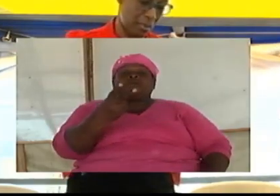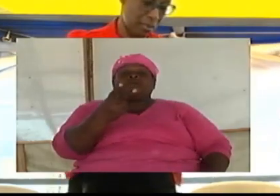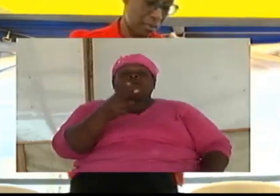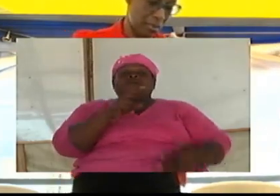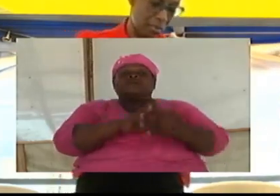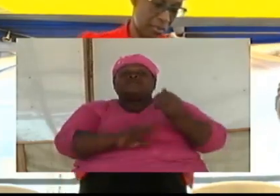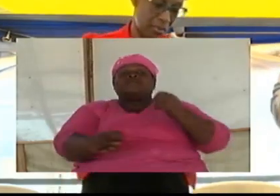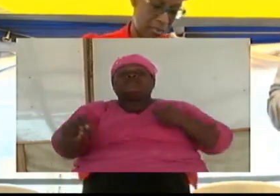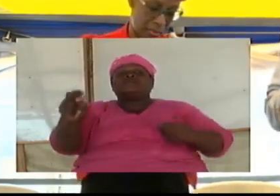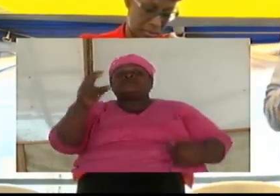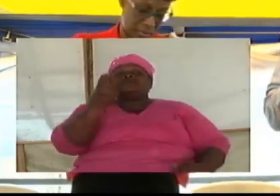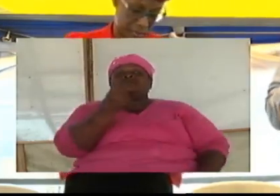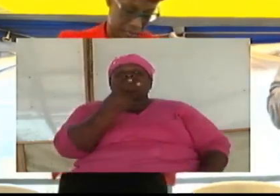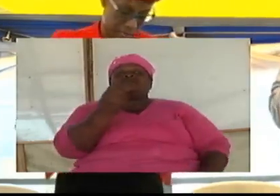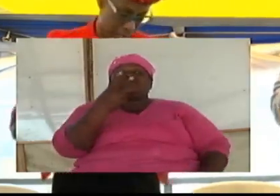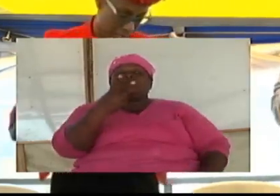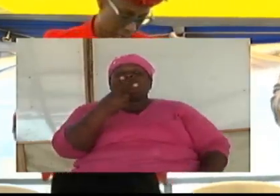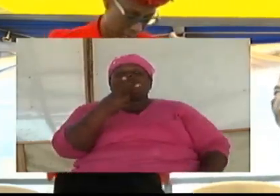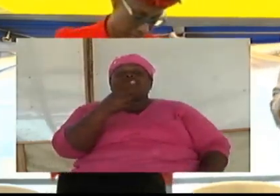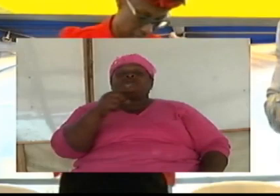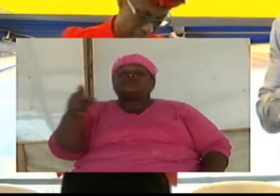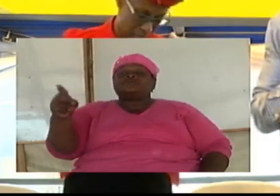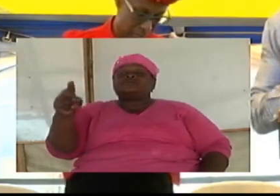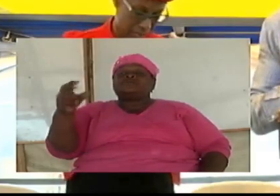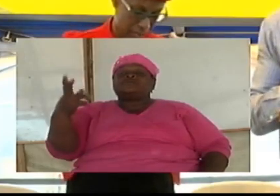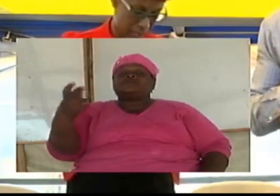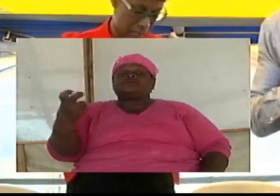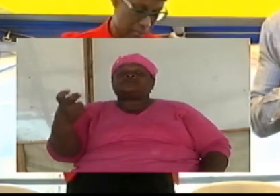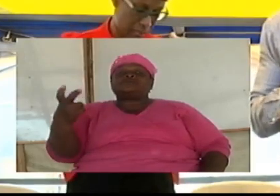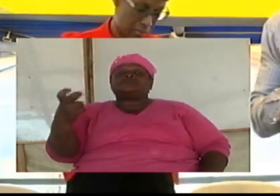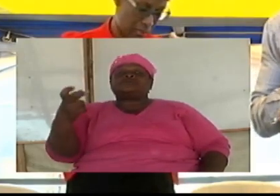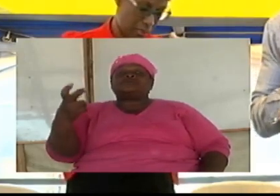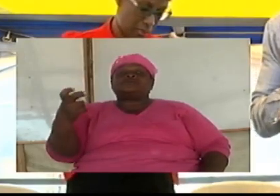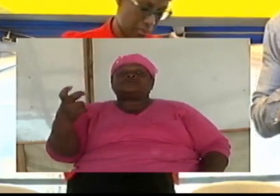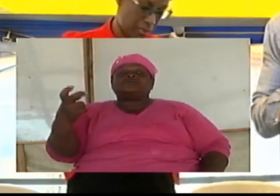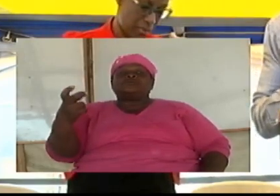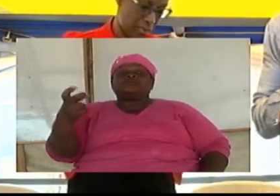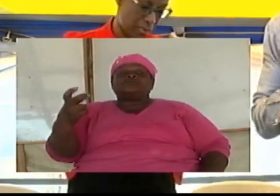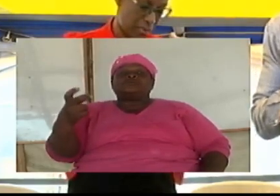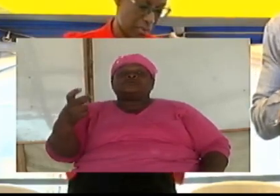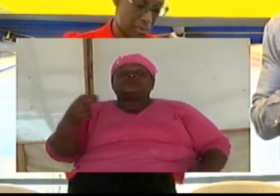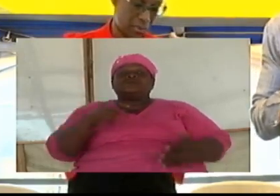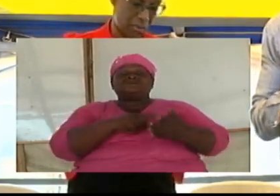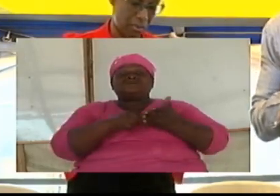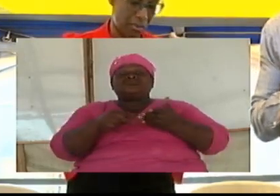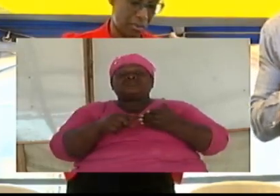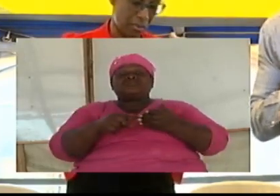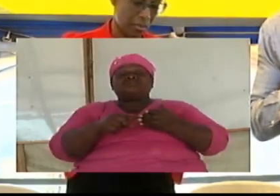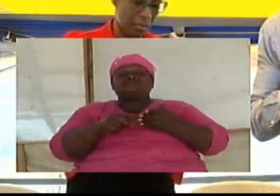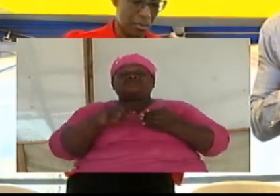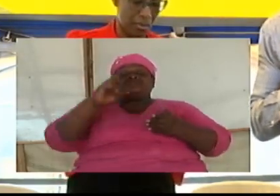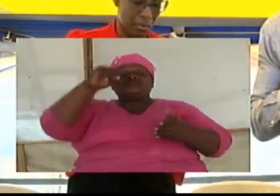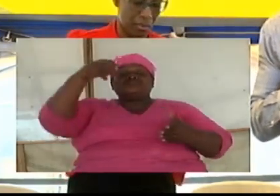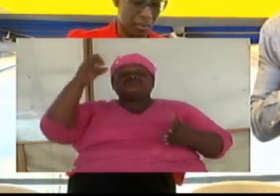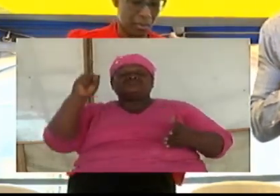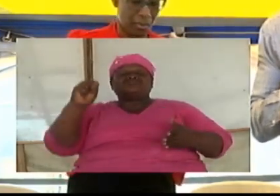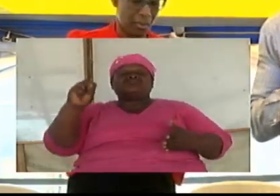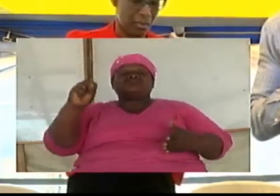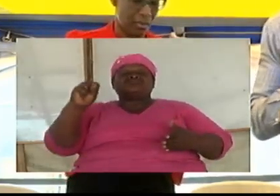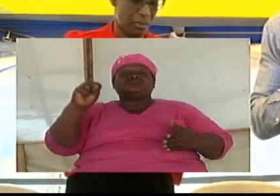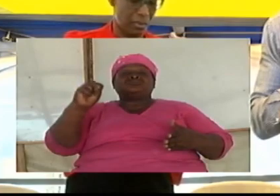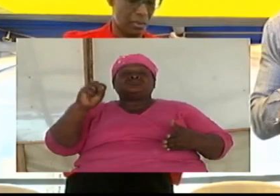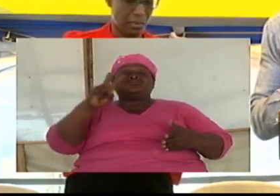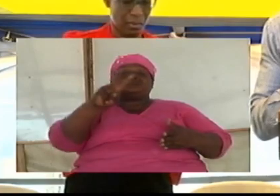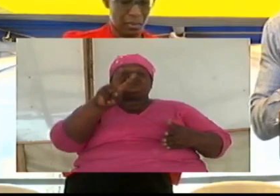Verses 12 and 13, and I'll also be reading from the book of Joshua, chapter 2,